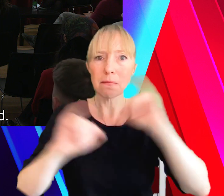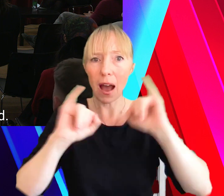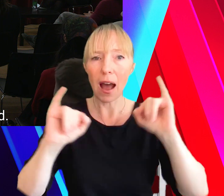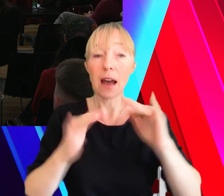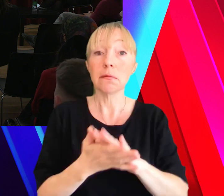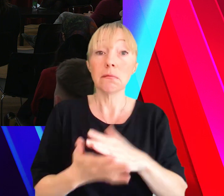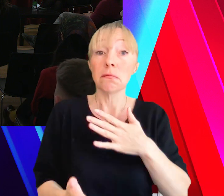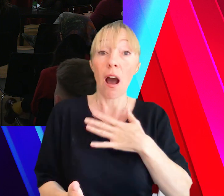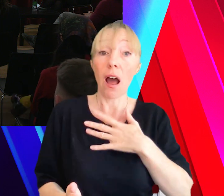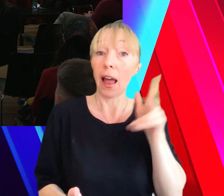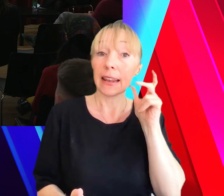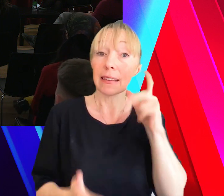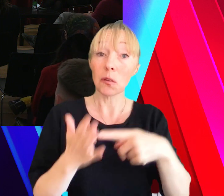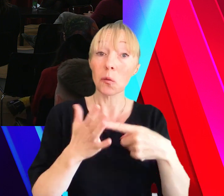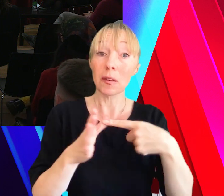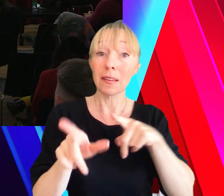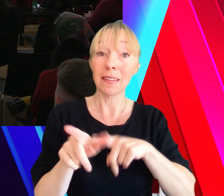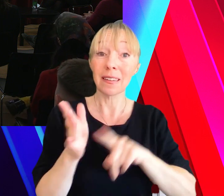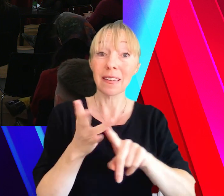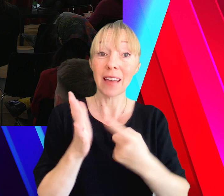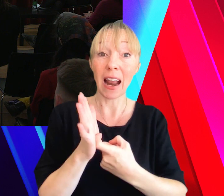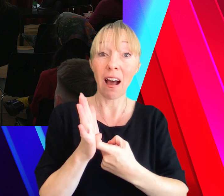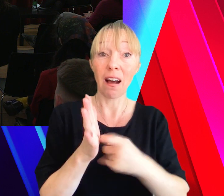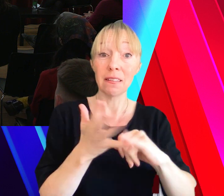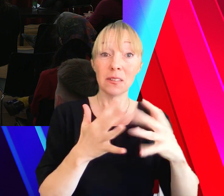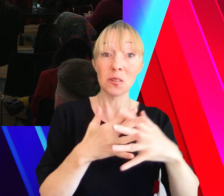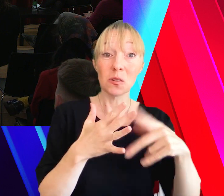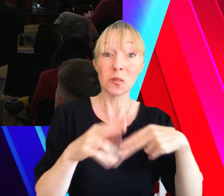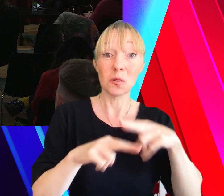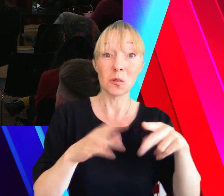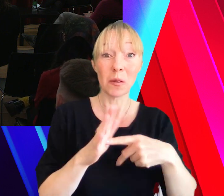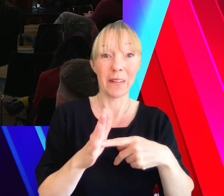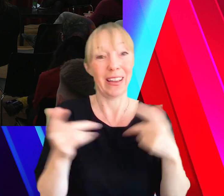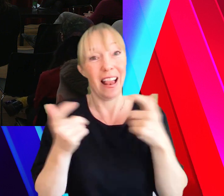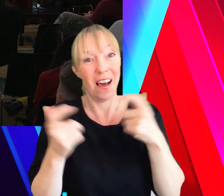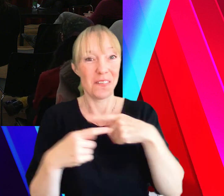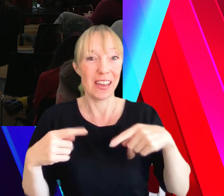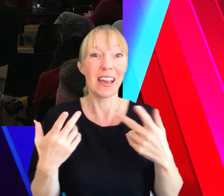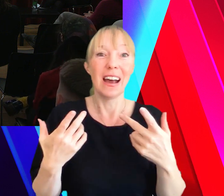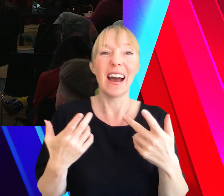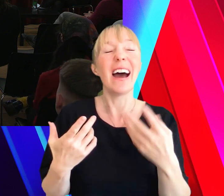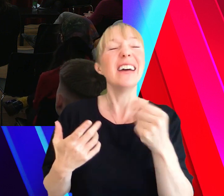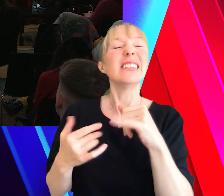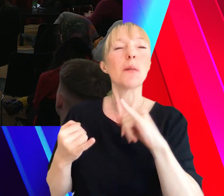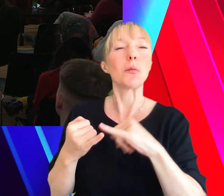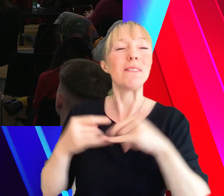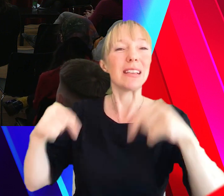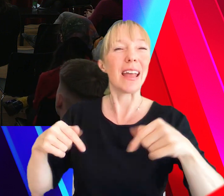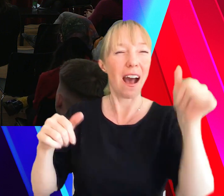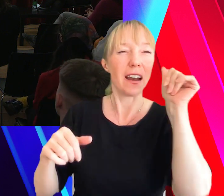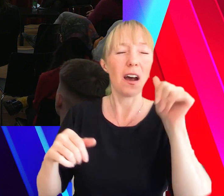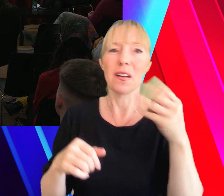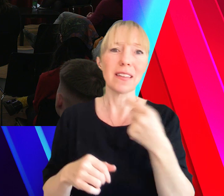like, bad, it's like, I like listening to Taylor Swift, and I feel like my lots of